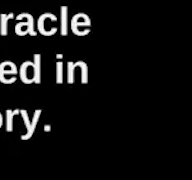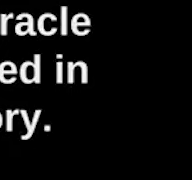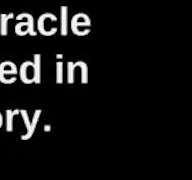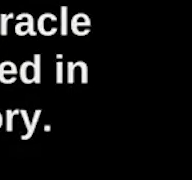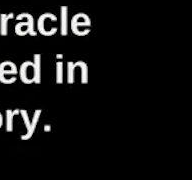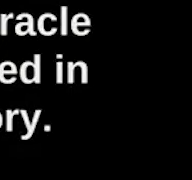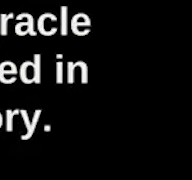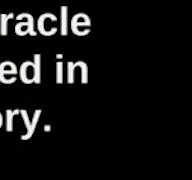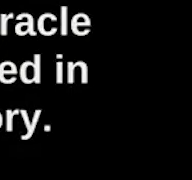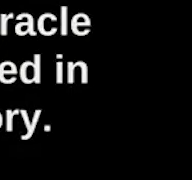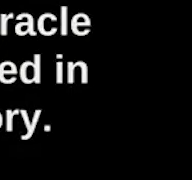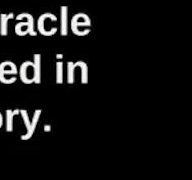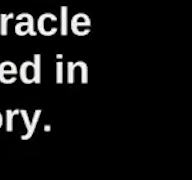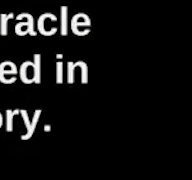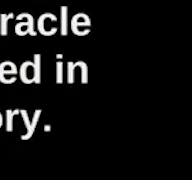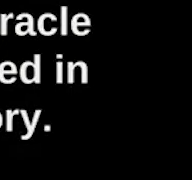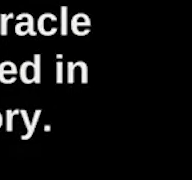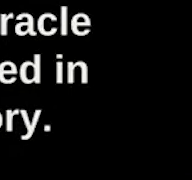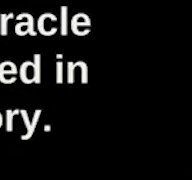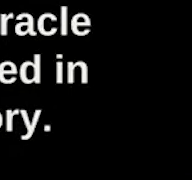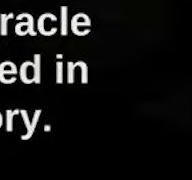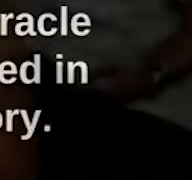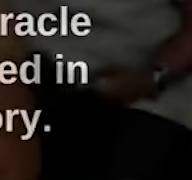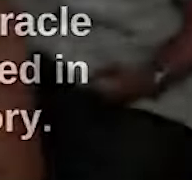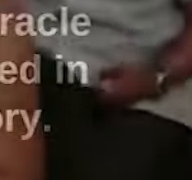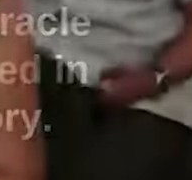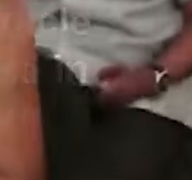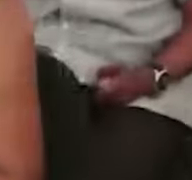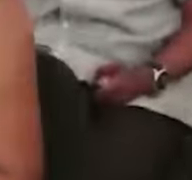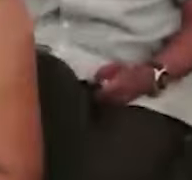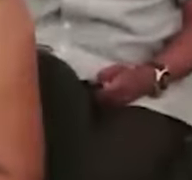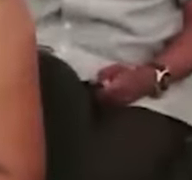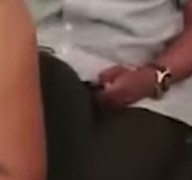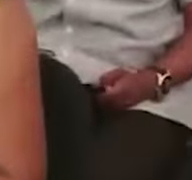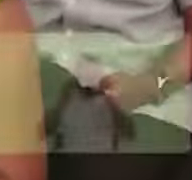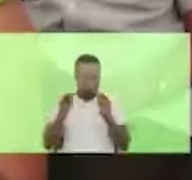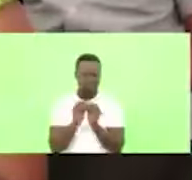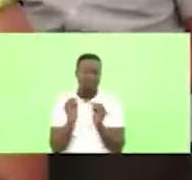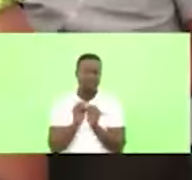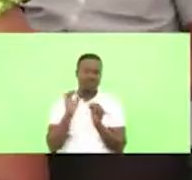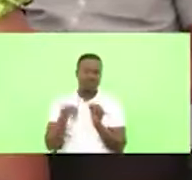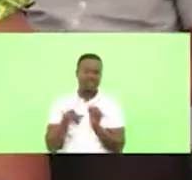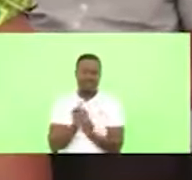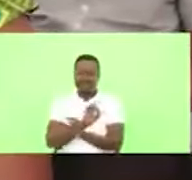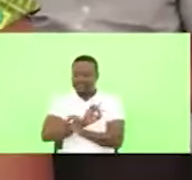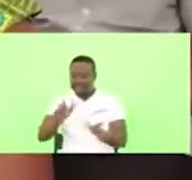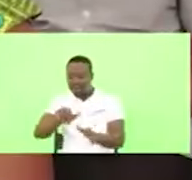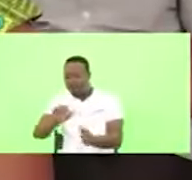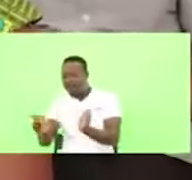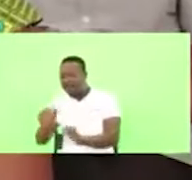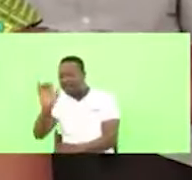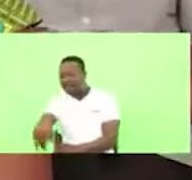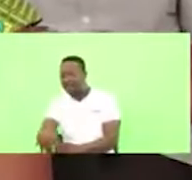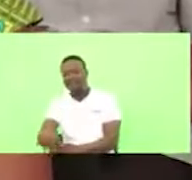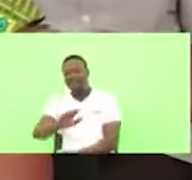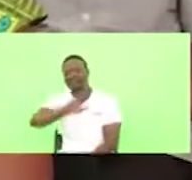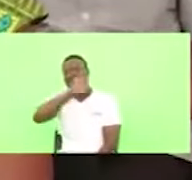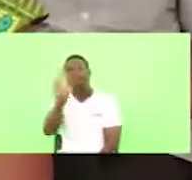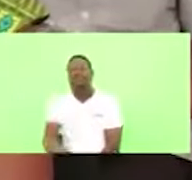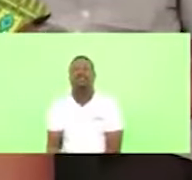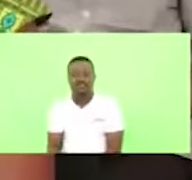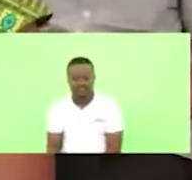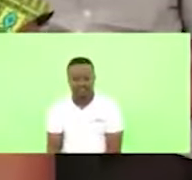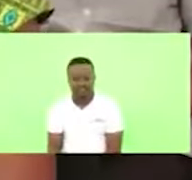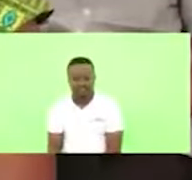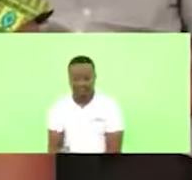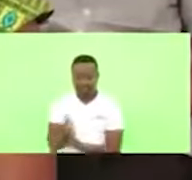take it back is the greatest miracle ever recorded in history. There will be none ever, and there was